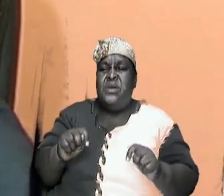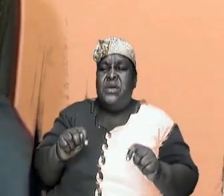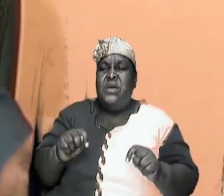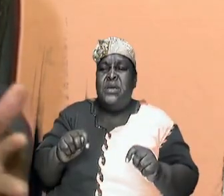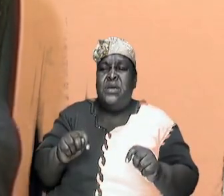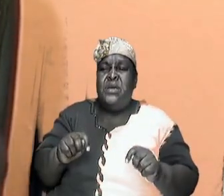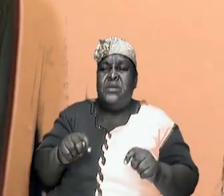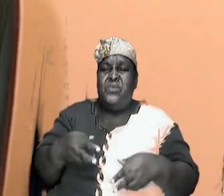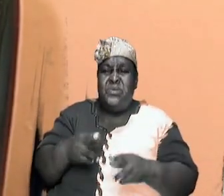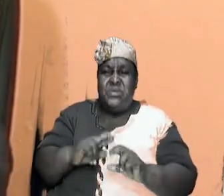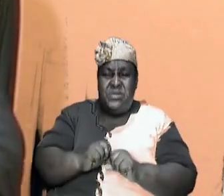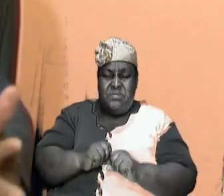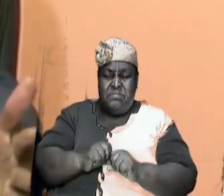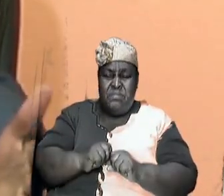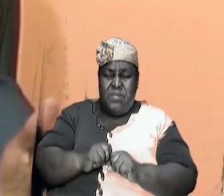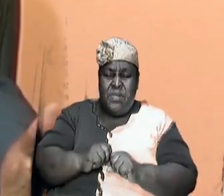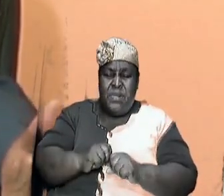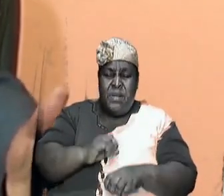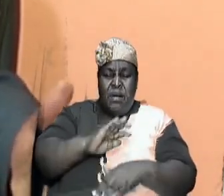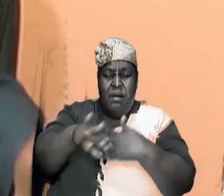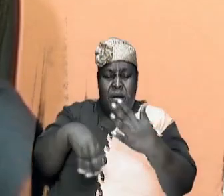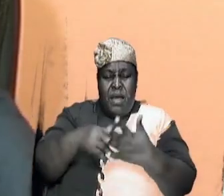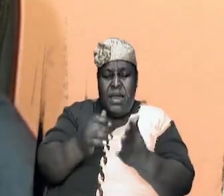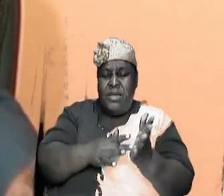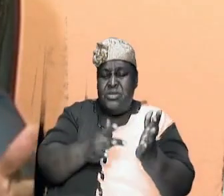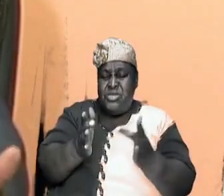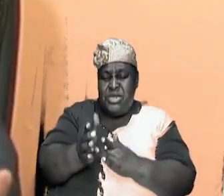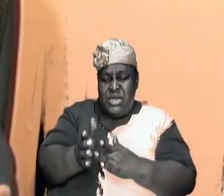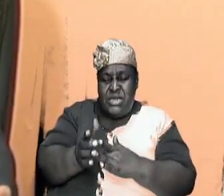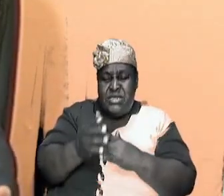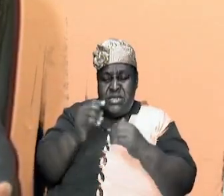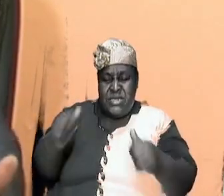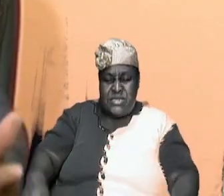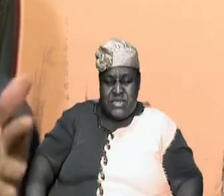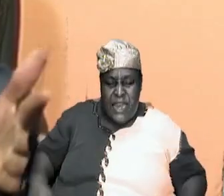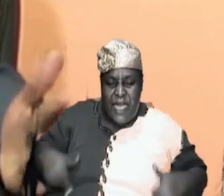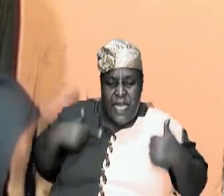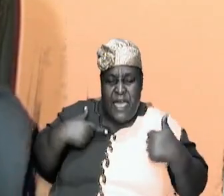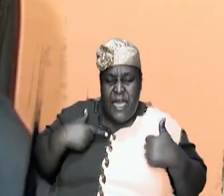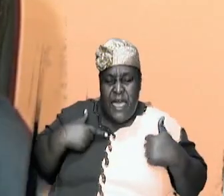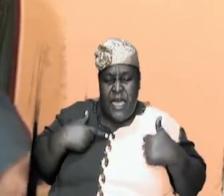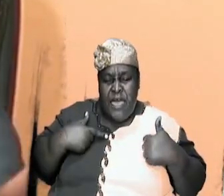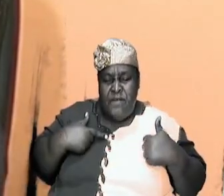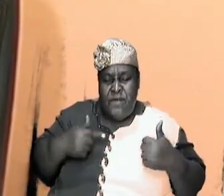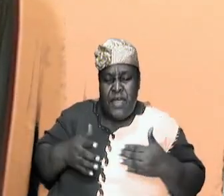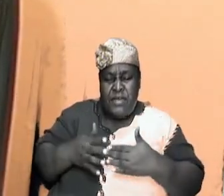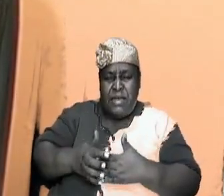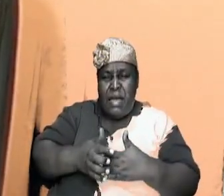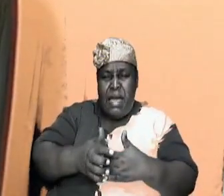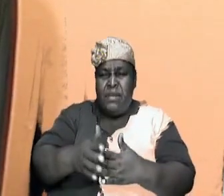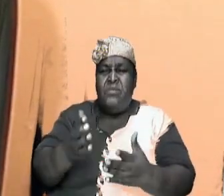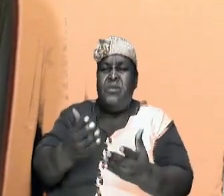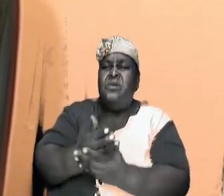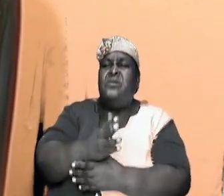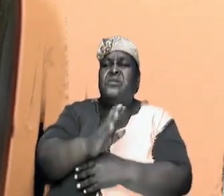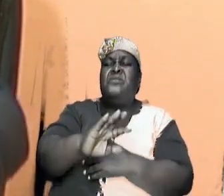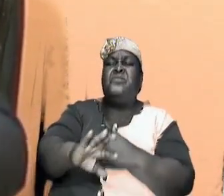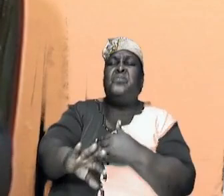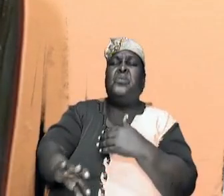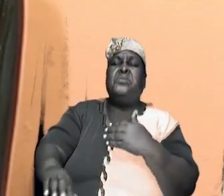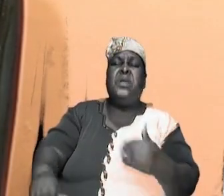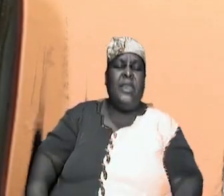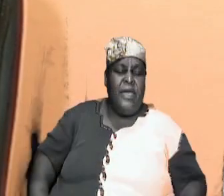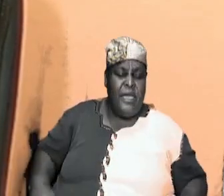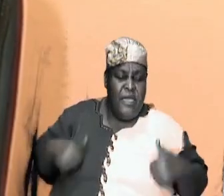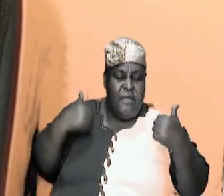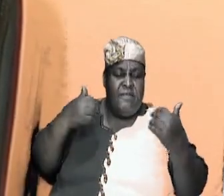life mantra, something that guided Jesus throughout his entire life. Not